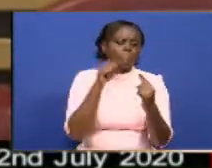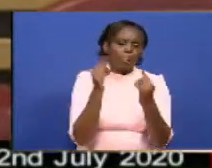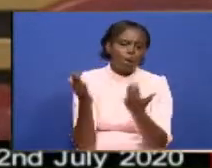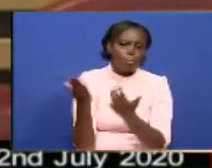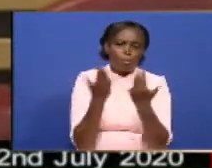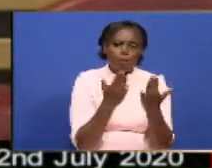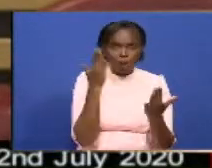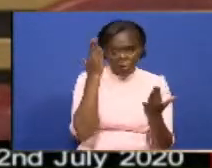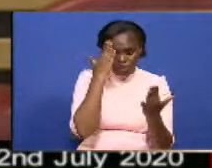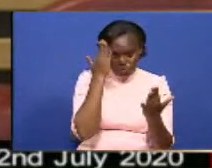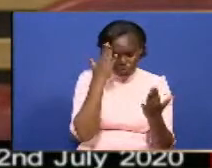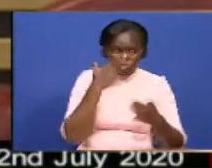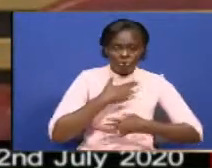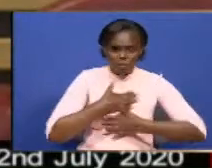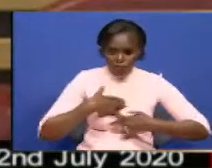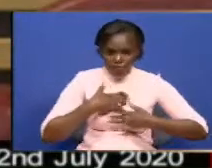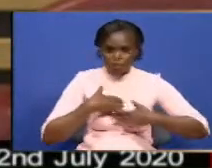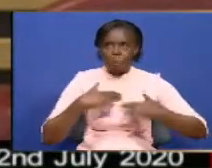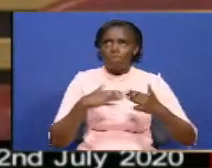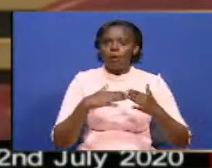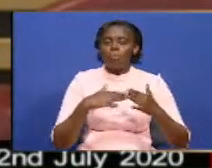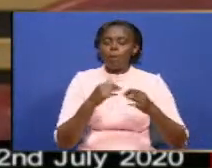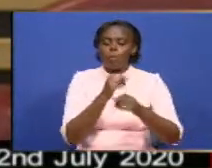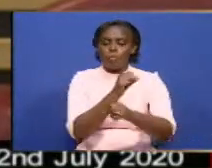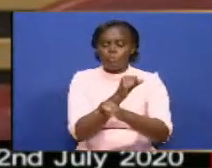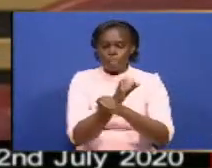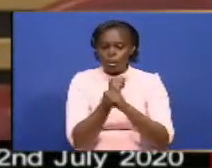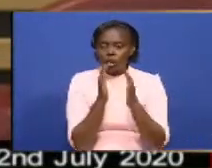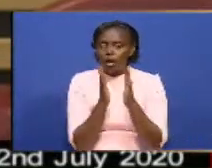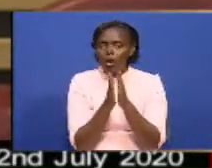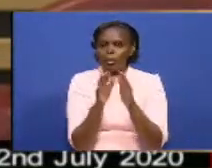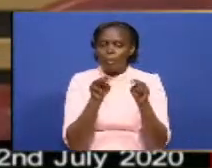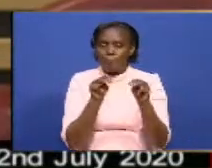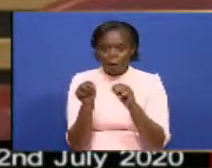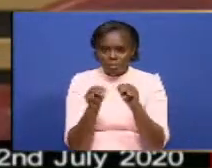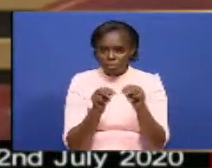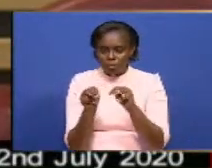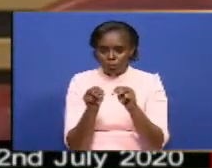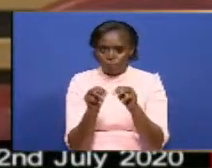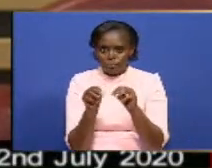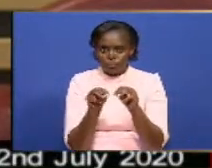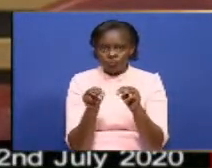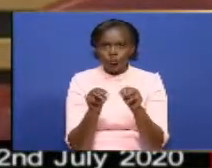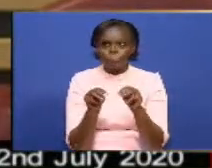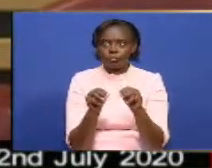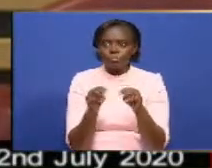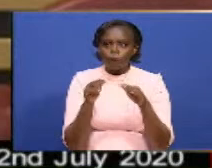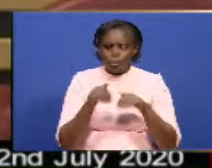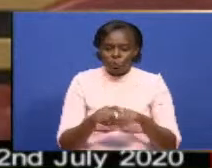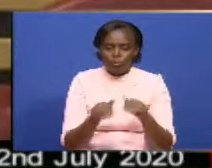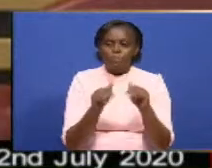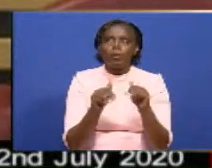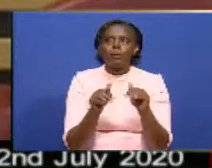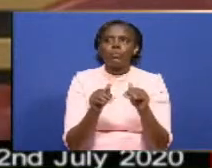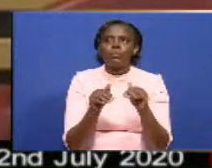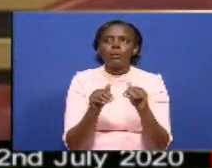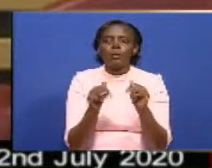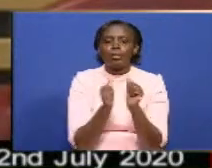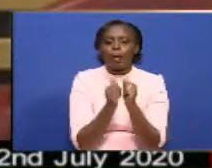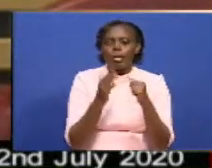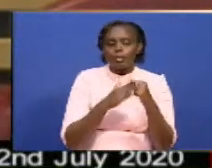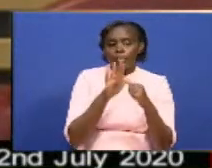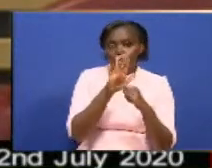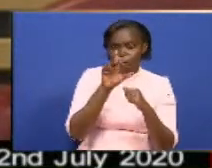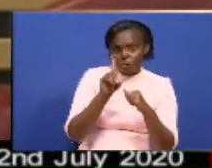recognition of the refugees, their protection, and their management. in line with the